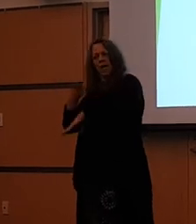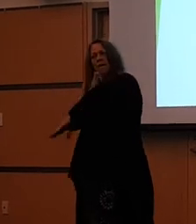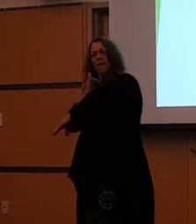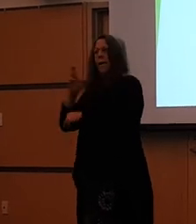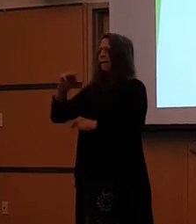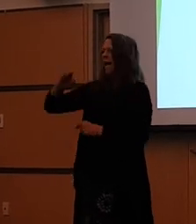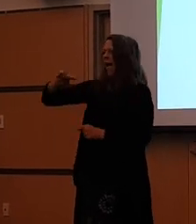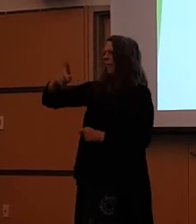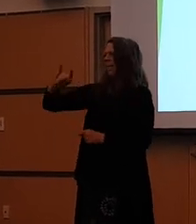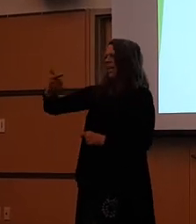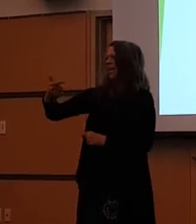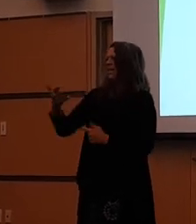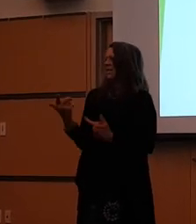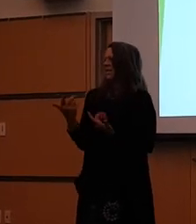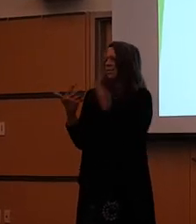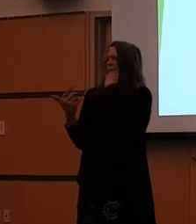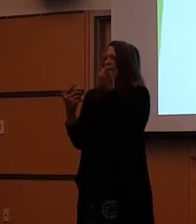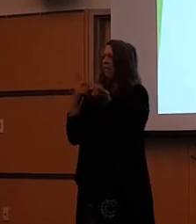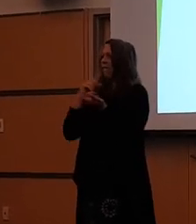mapping.